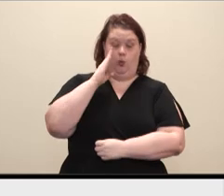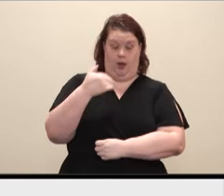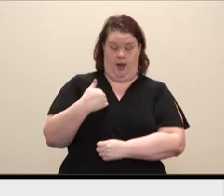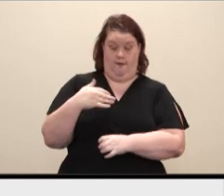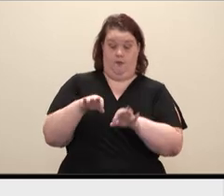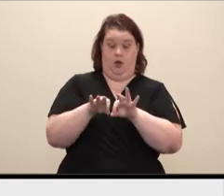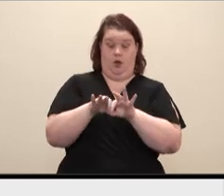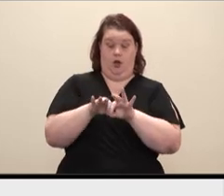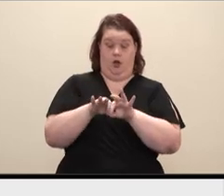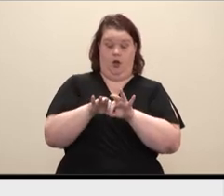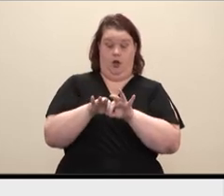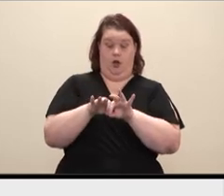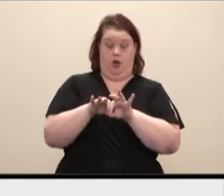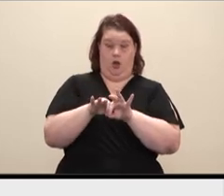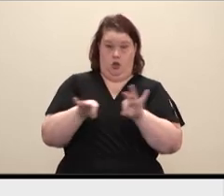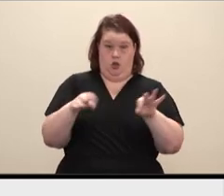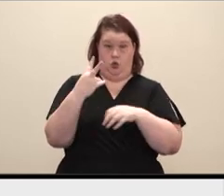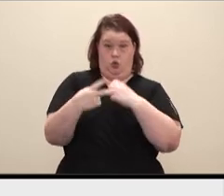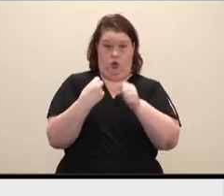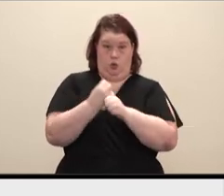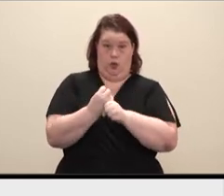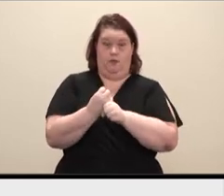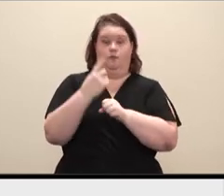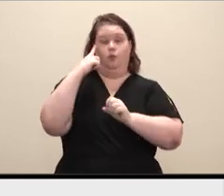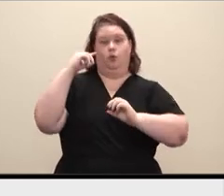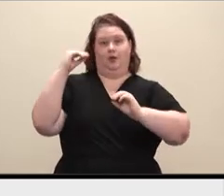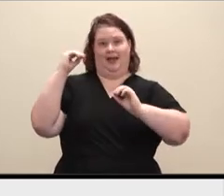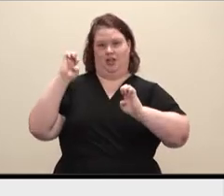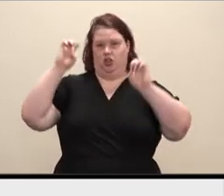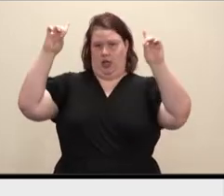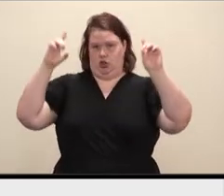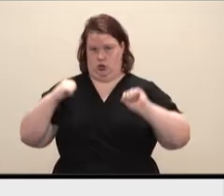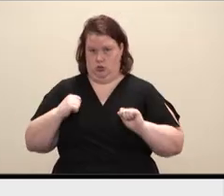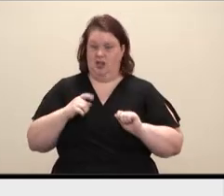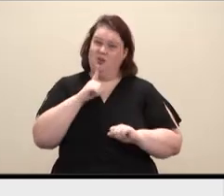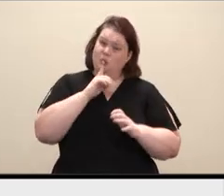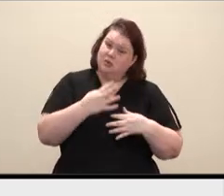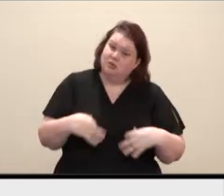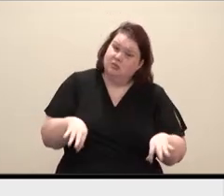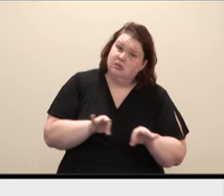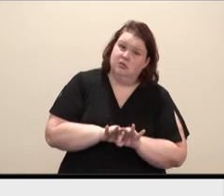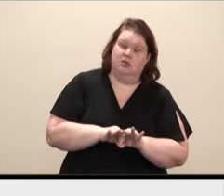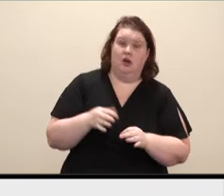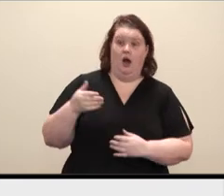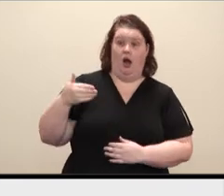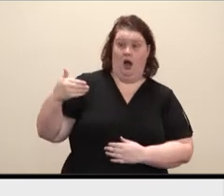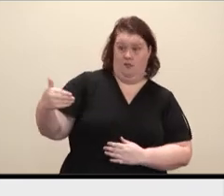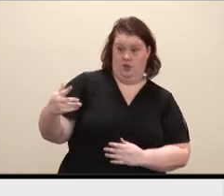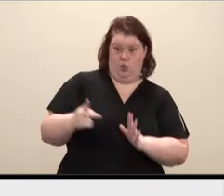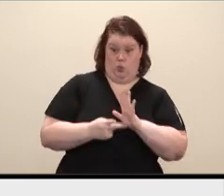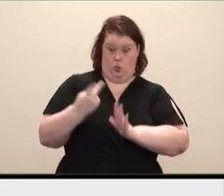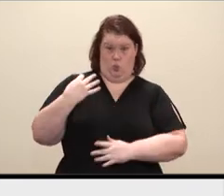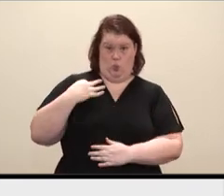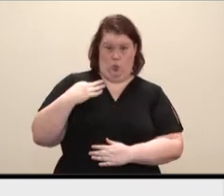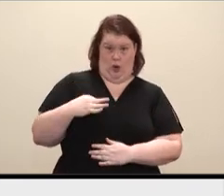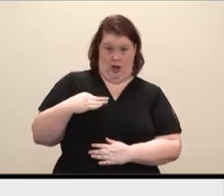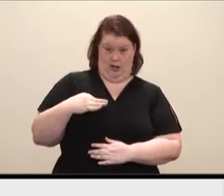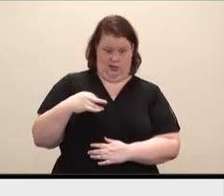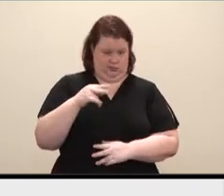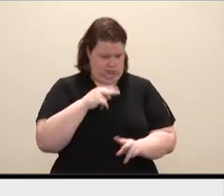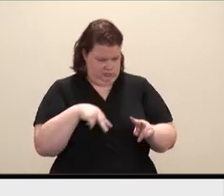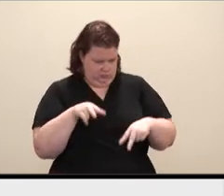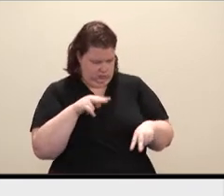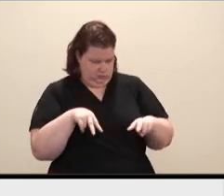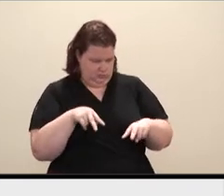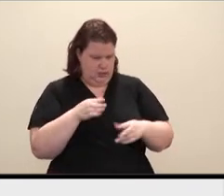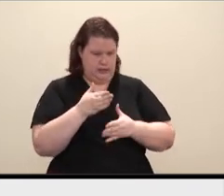an associates of education. And this is a real important thing. Oftentimes, when you look at dual credit, you cannot